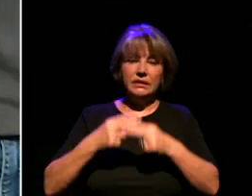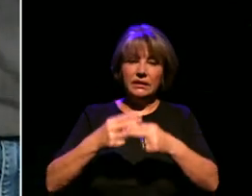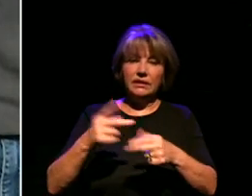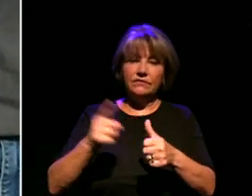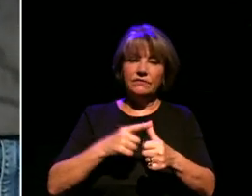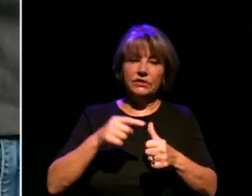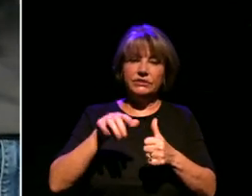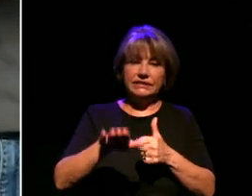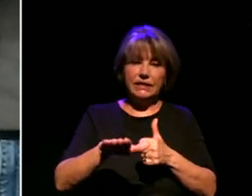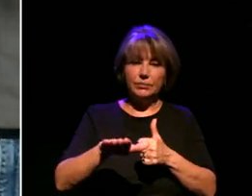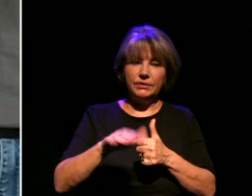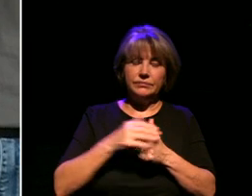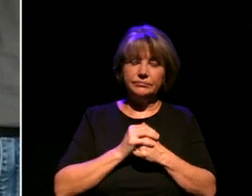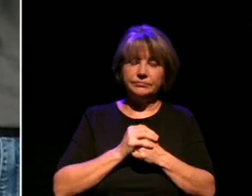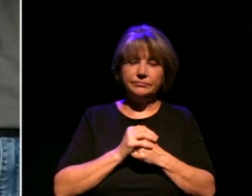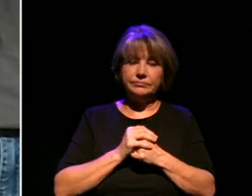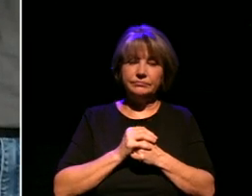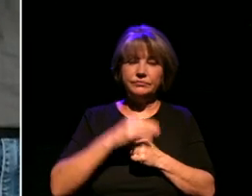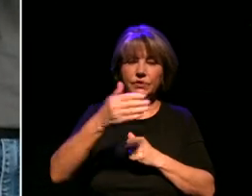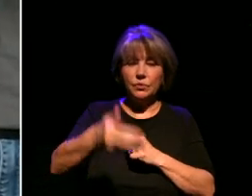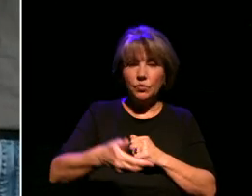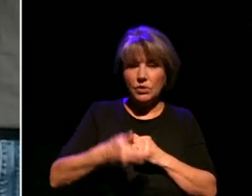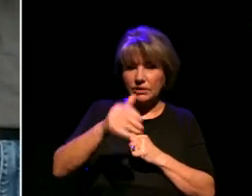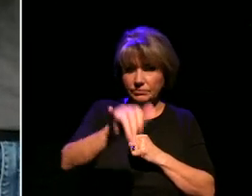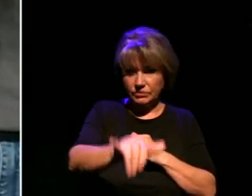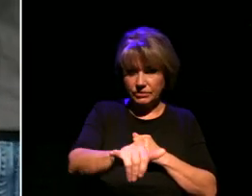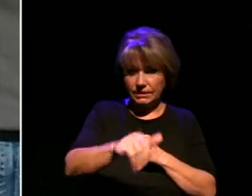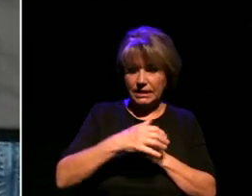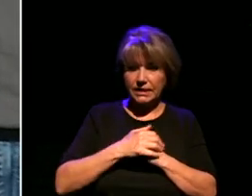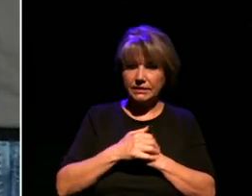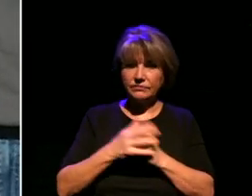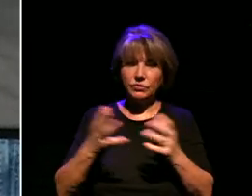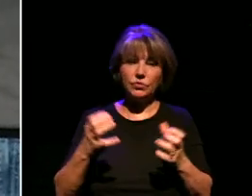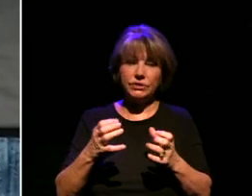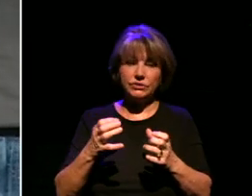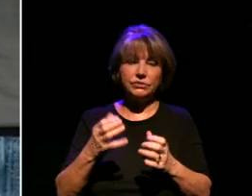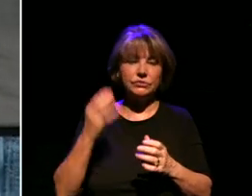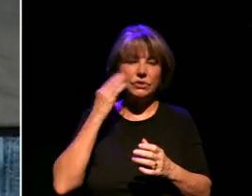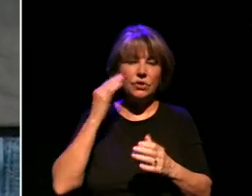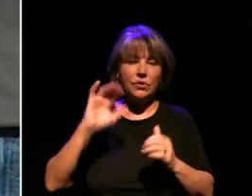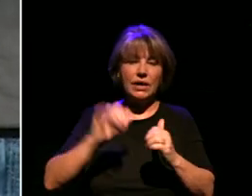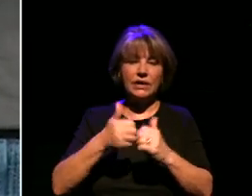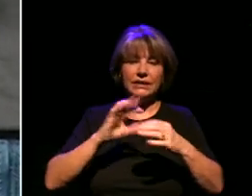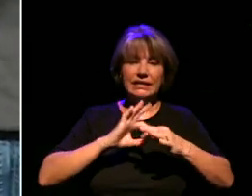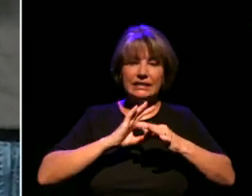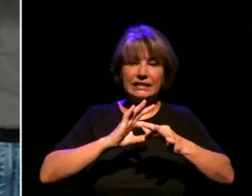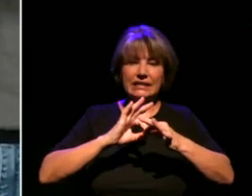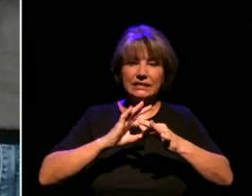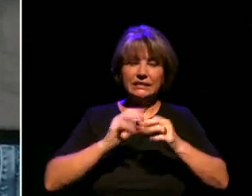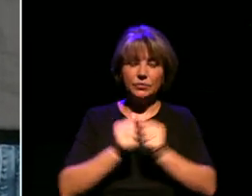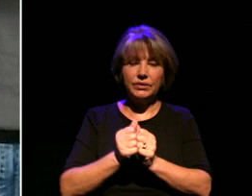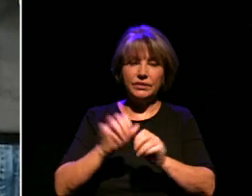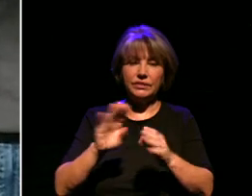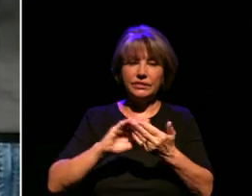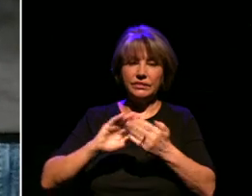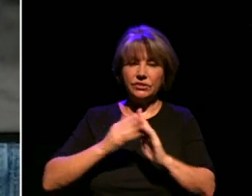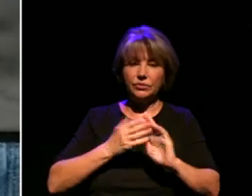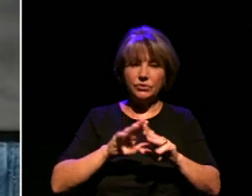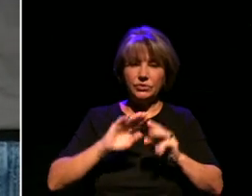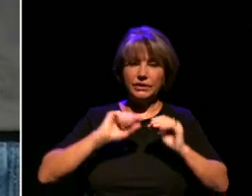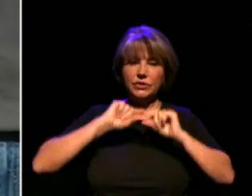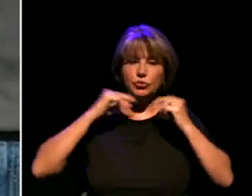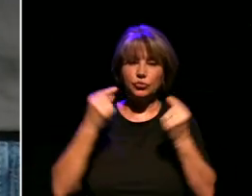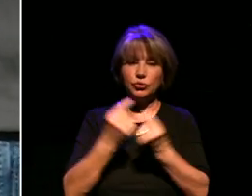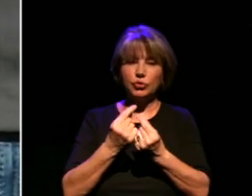to welcome you into that. And if that's what you want to do, you want to find out how to get connected in a community group, maybe how to get signed up